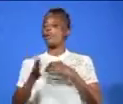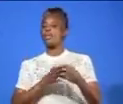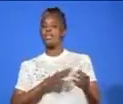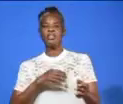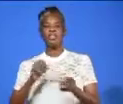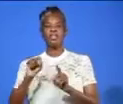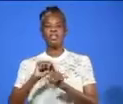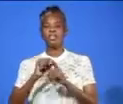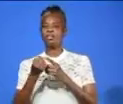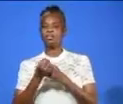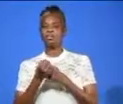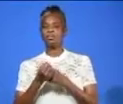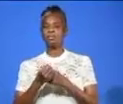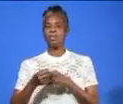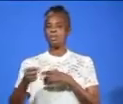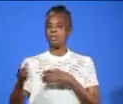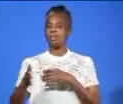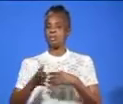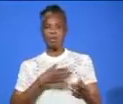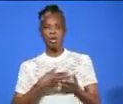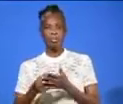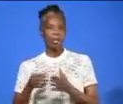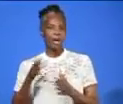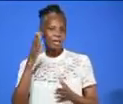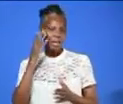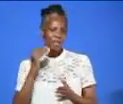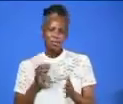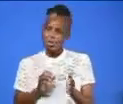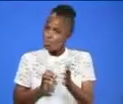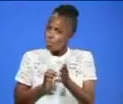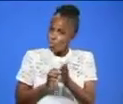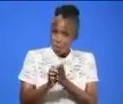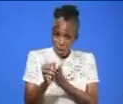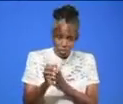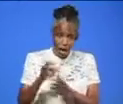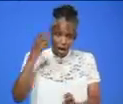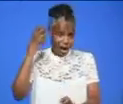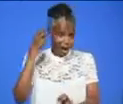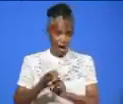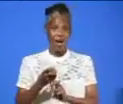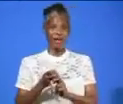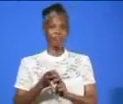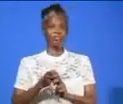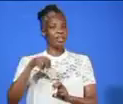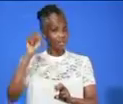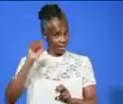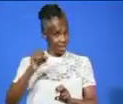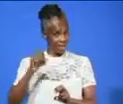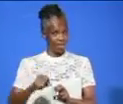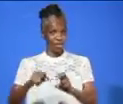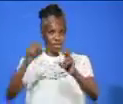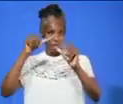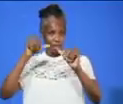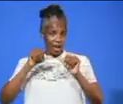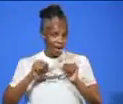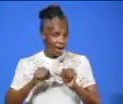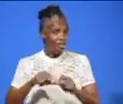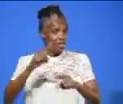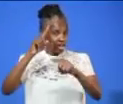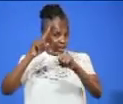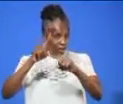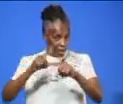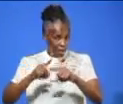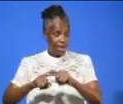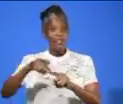the cliffs are rough and jagged, you can call.